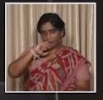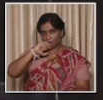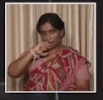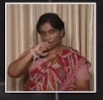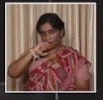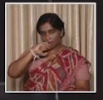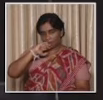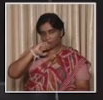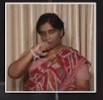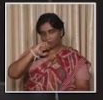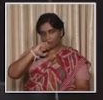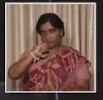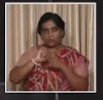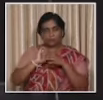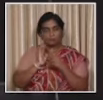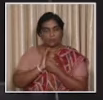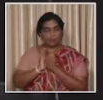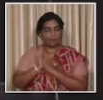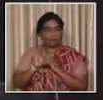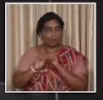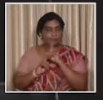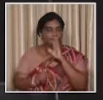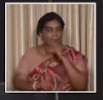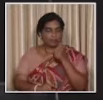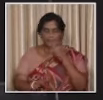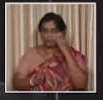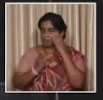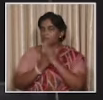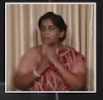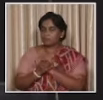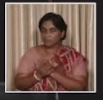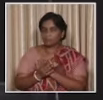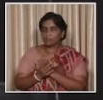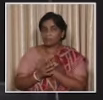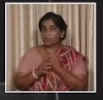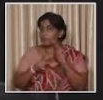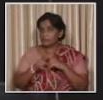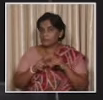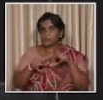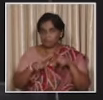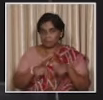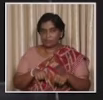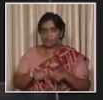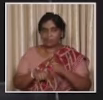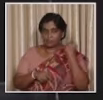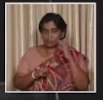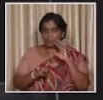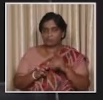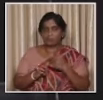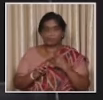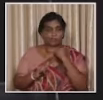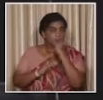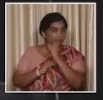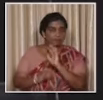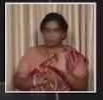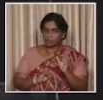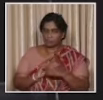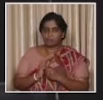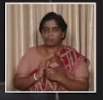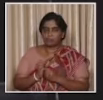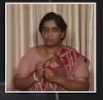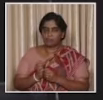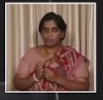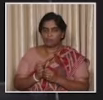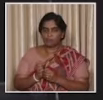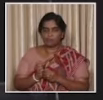Honourable Member. First of all, thank you for your kind words, but I'm even more in debt to you for the accusations, because it's given me a chance to clarify certain